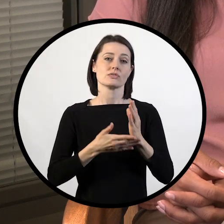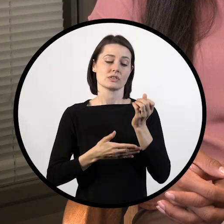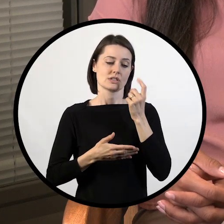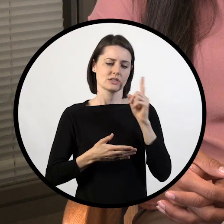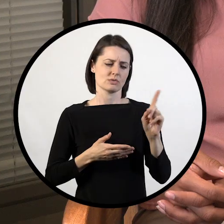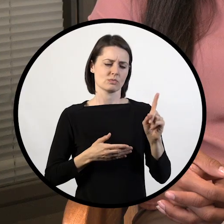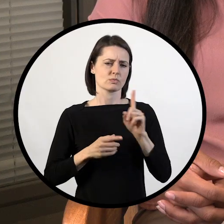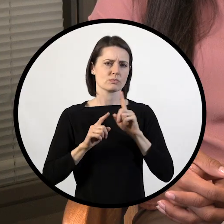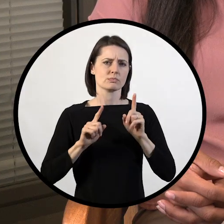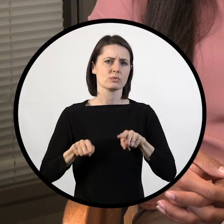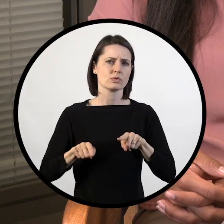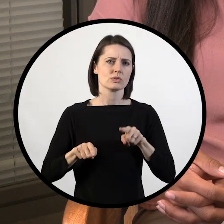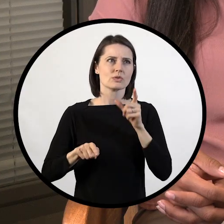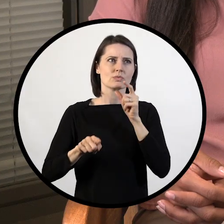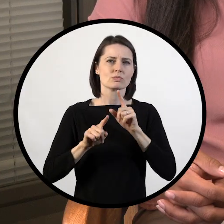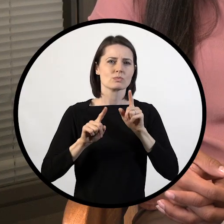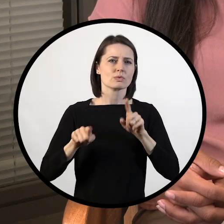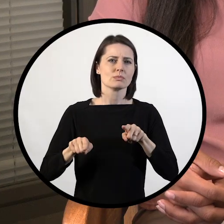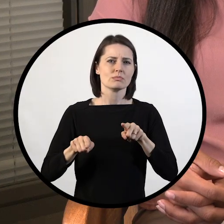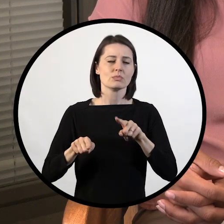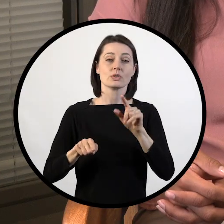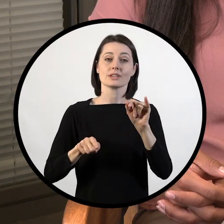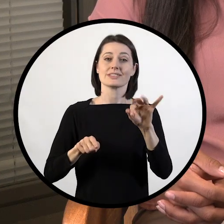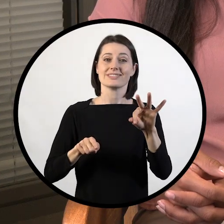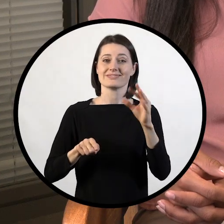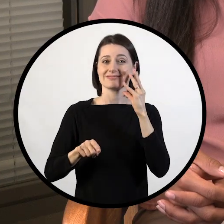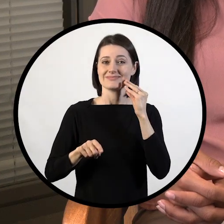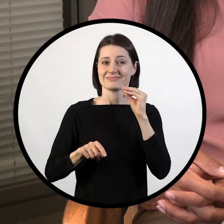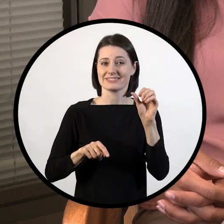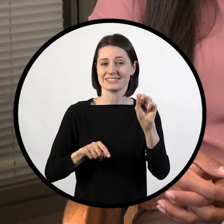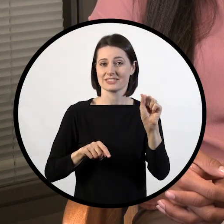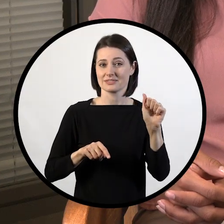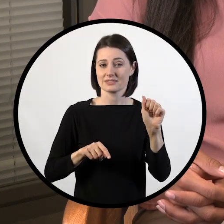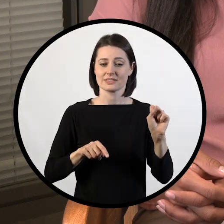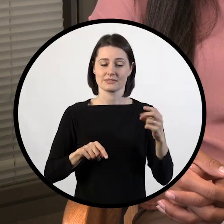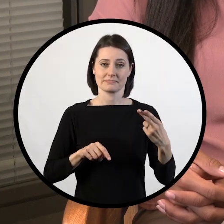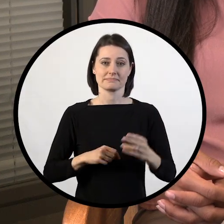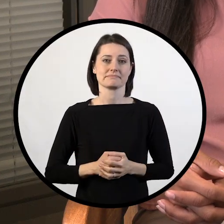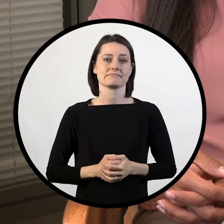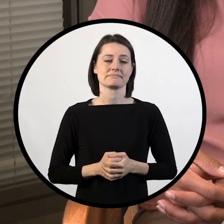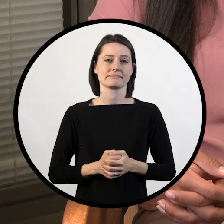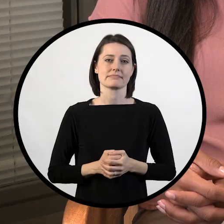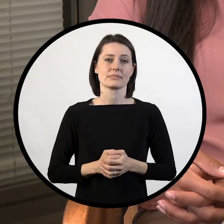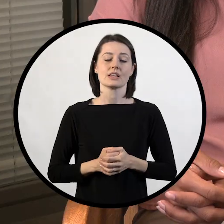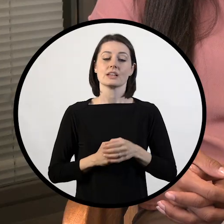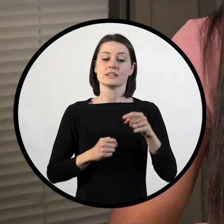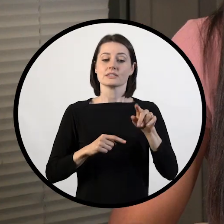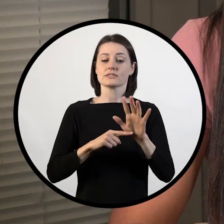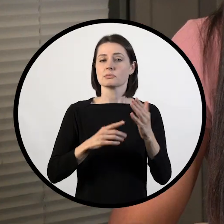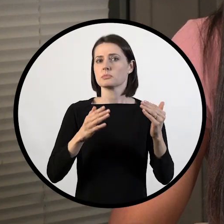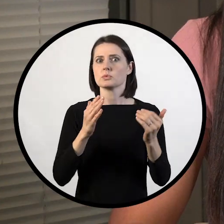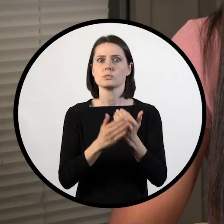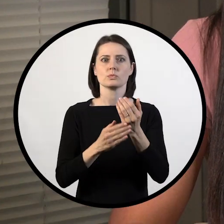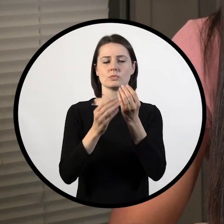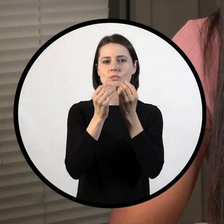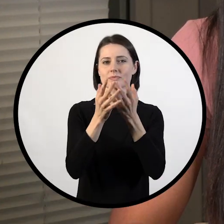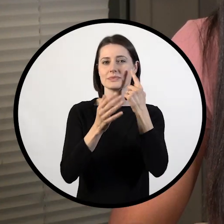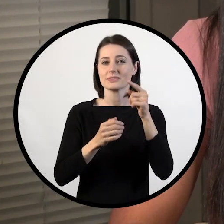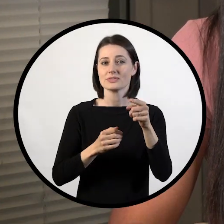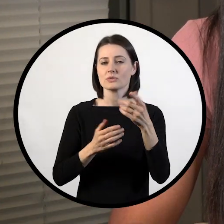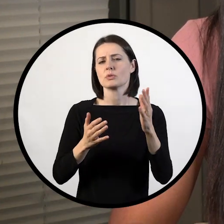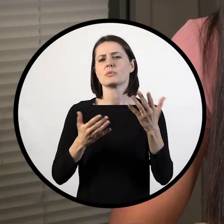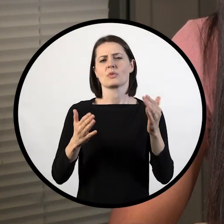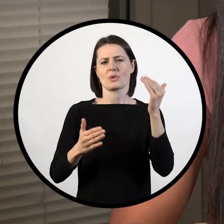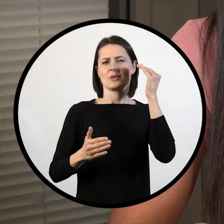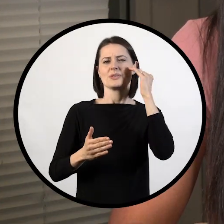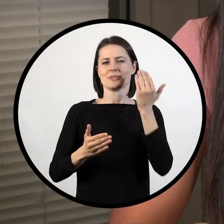right to understand where to report to and who to report to if you've been sexually abused or harassed. This video might be brand new information